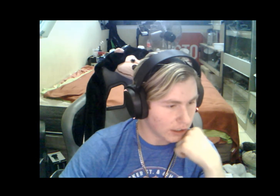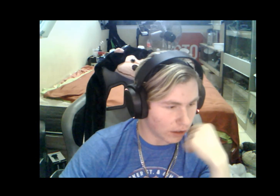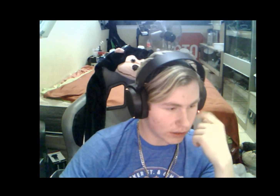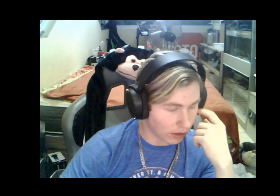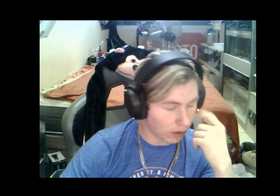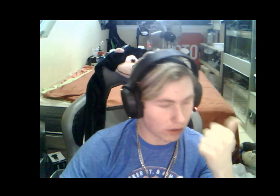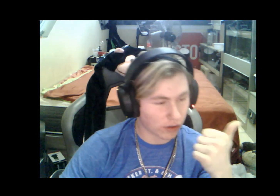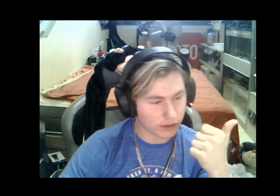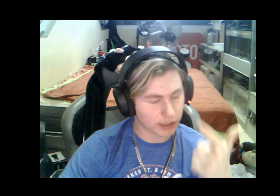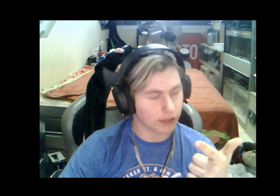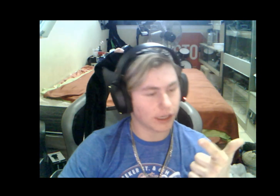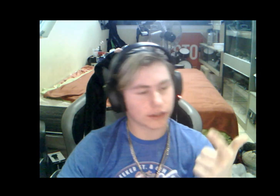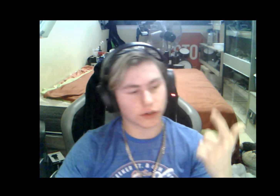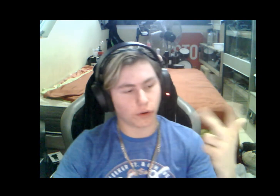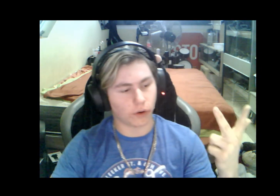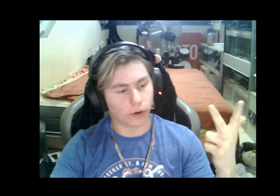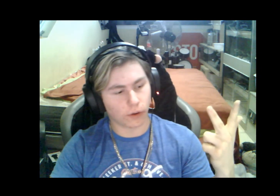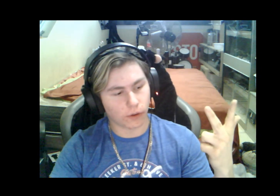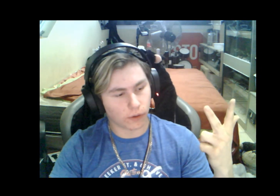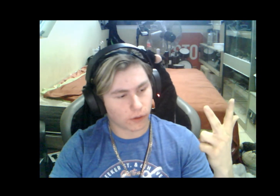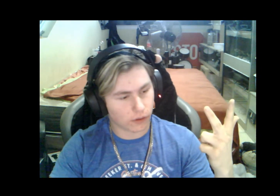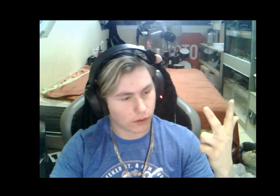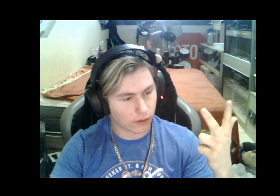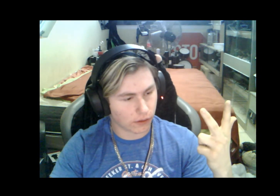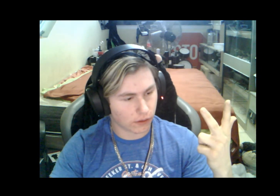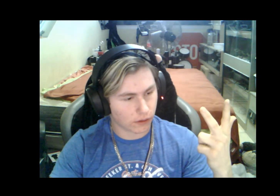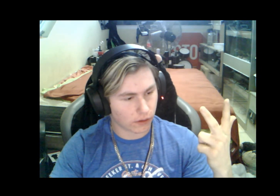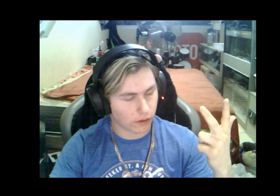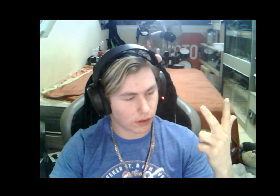He didn't answer alcohol, cigarettes, or